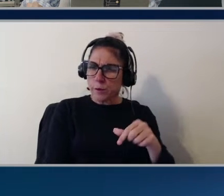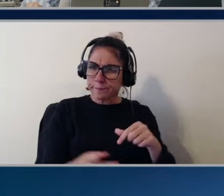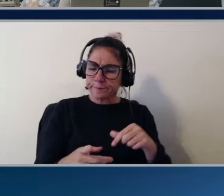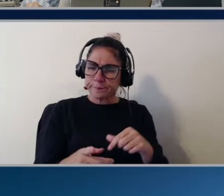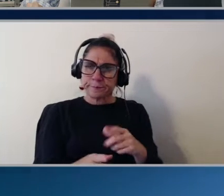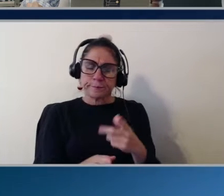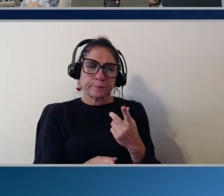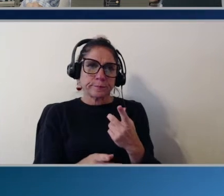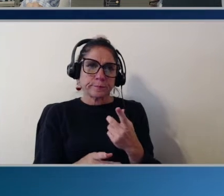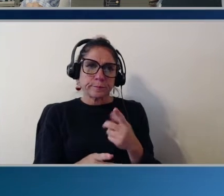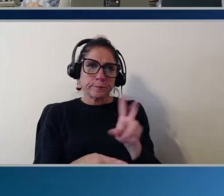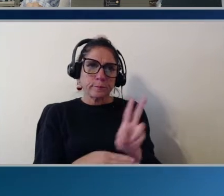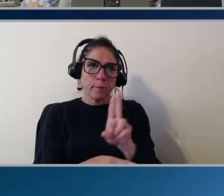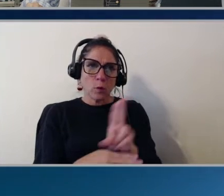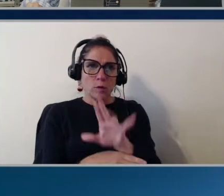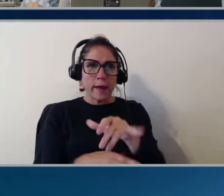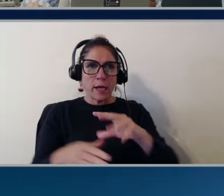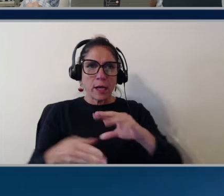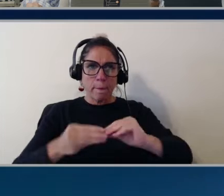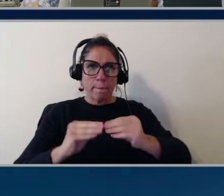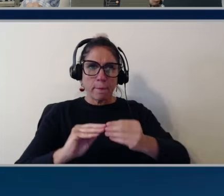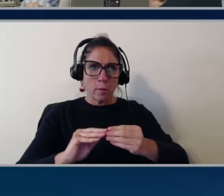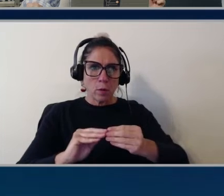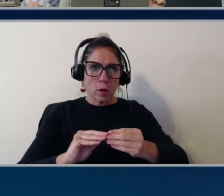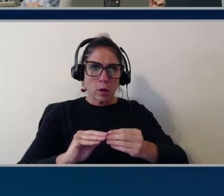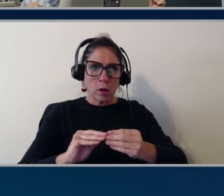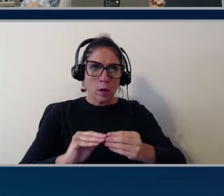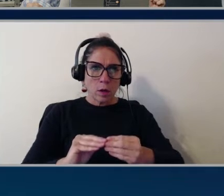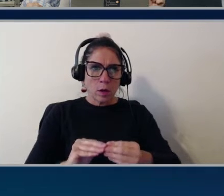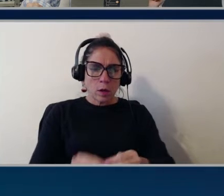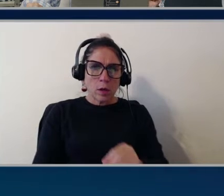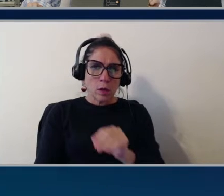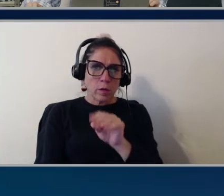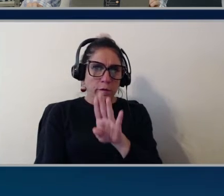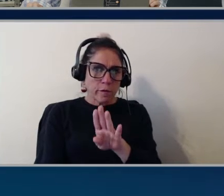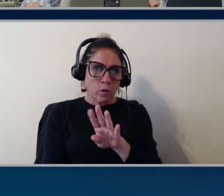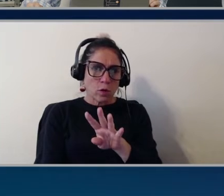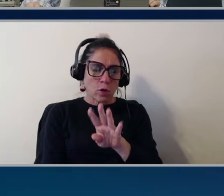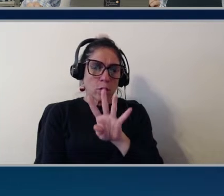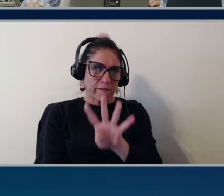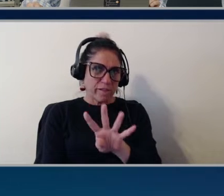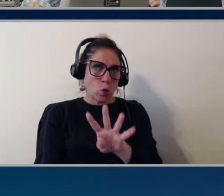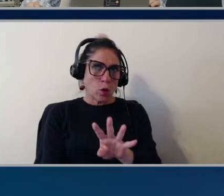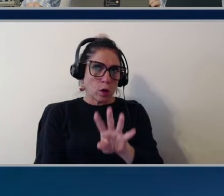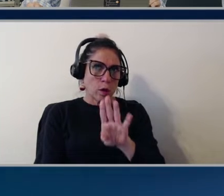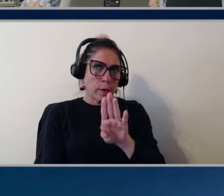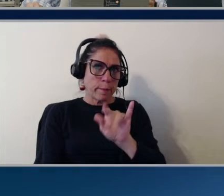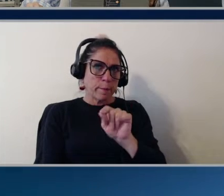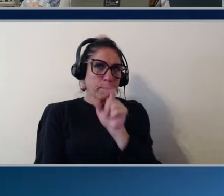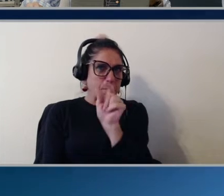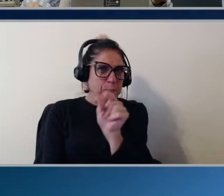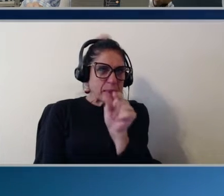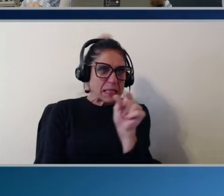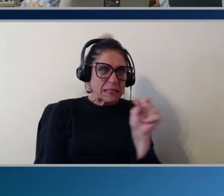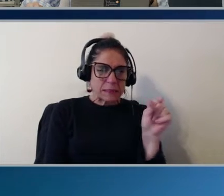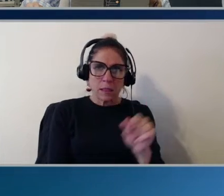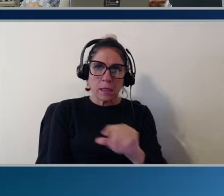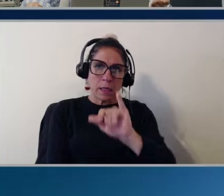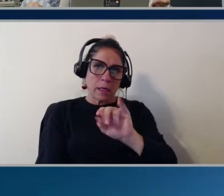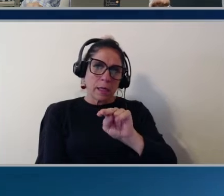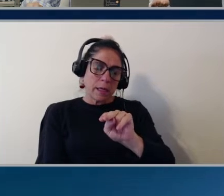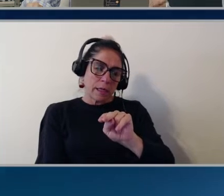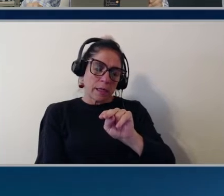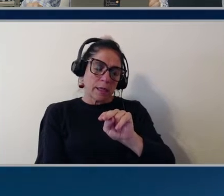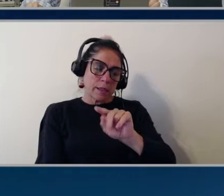be reducing the numbers to 4 bits integer. Okay. So, well, you know what to do. You